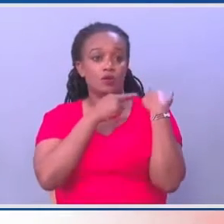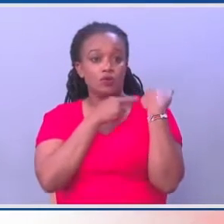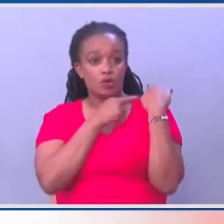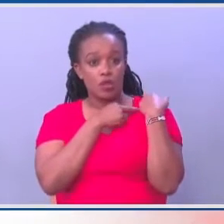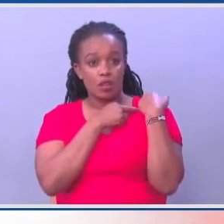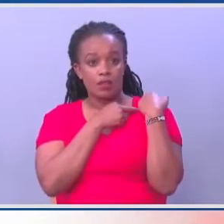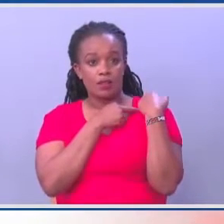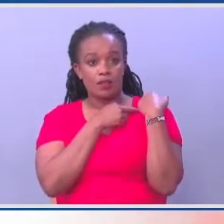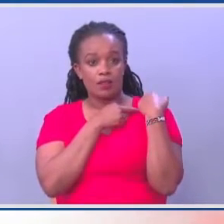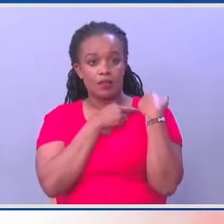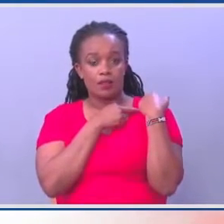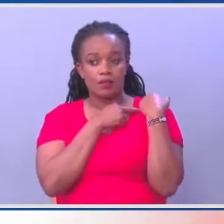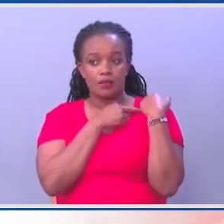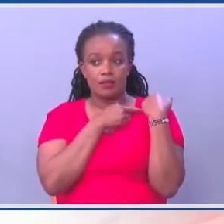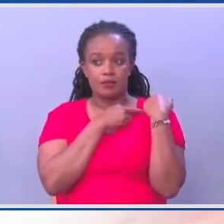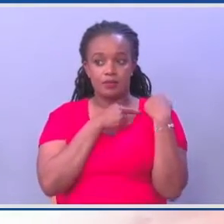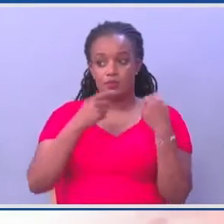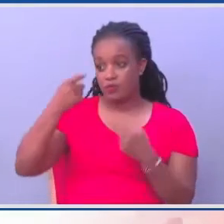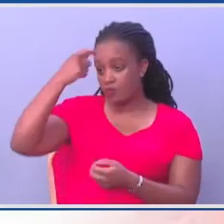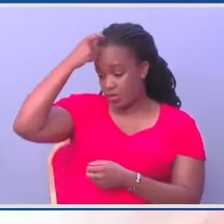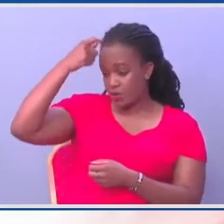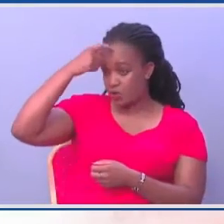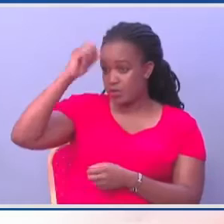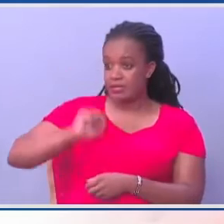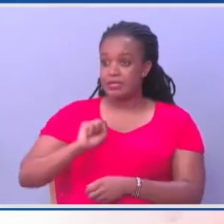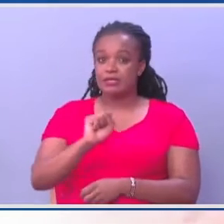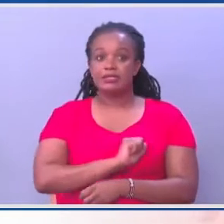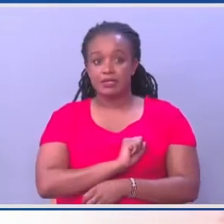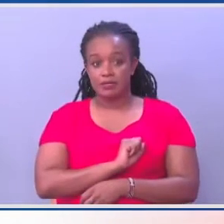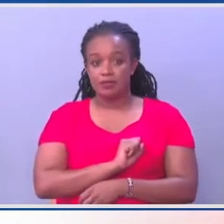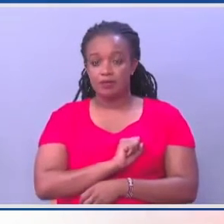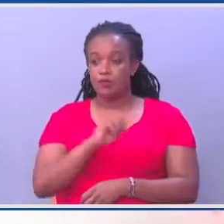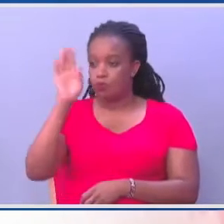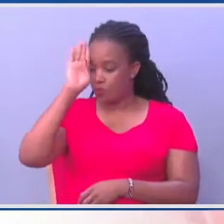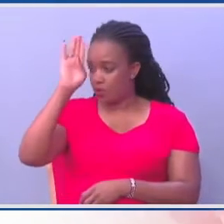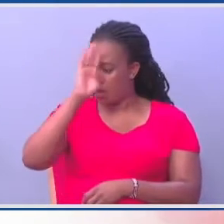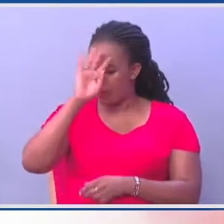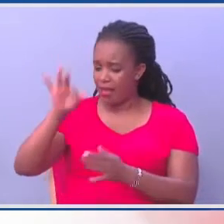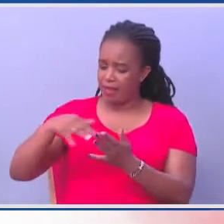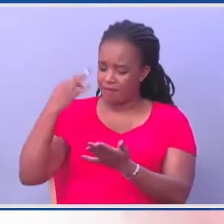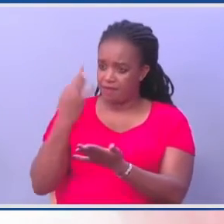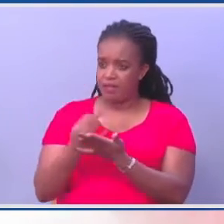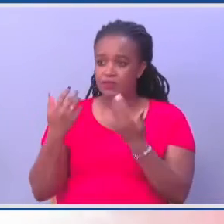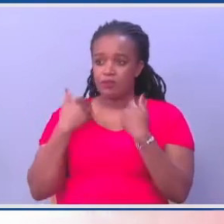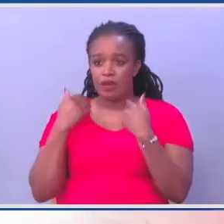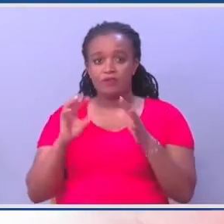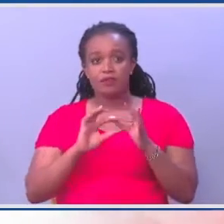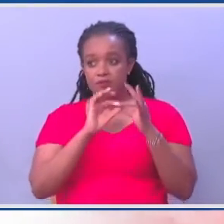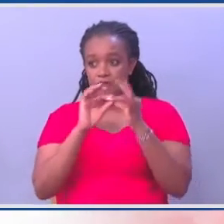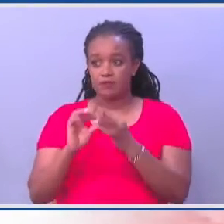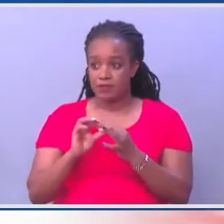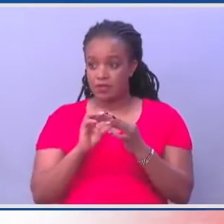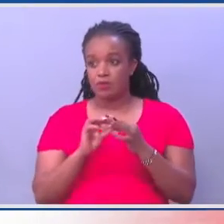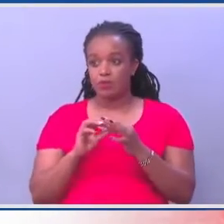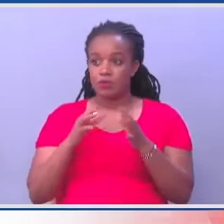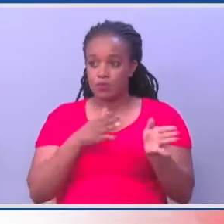that Wetangula is the senator of Bungoma and has failed to be a unifying factor, he has been a